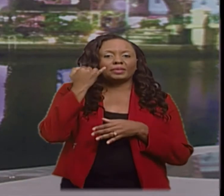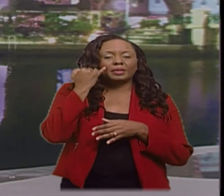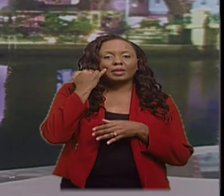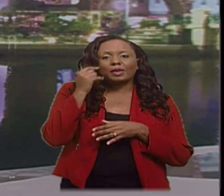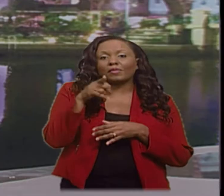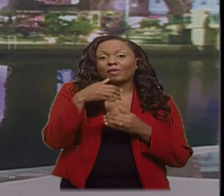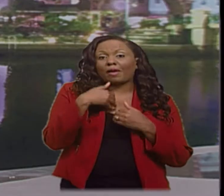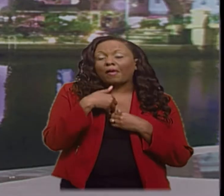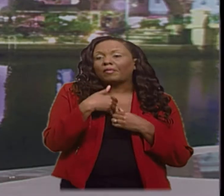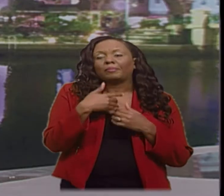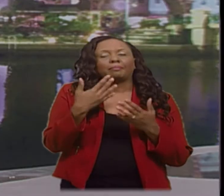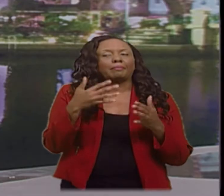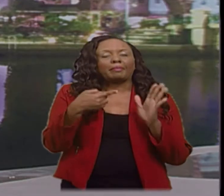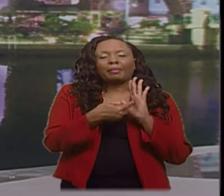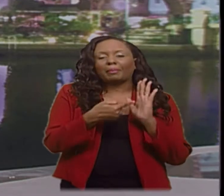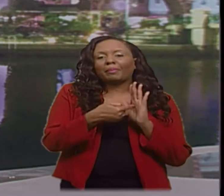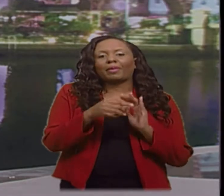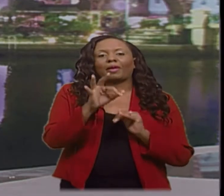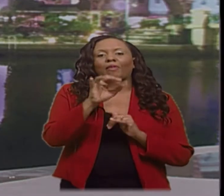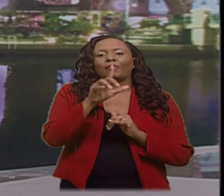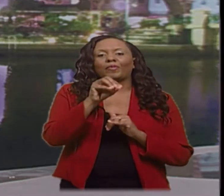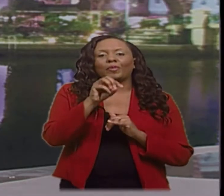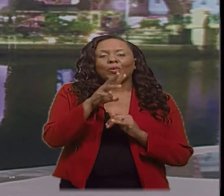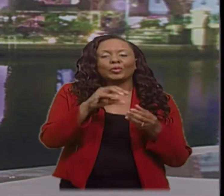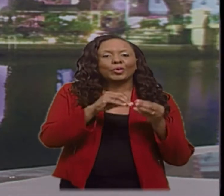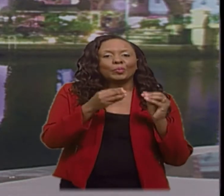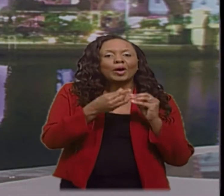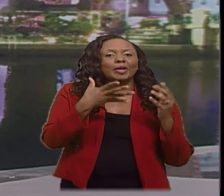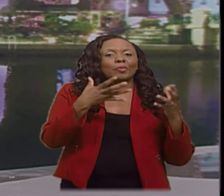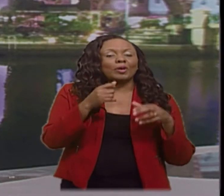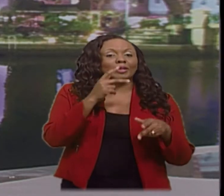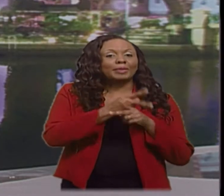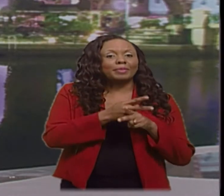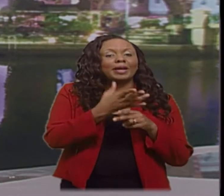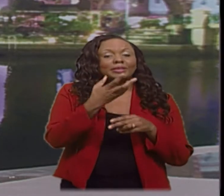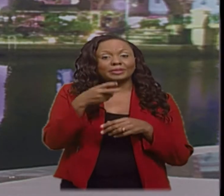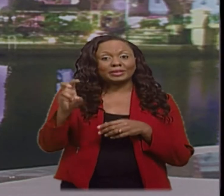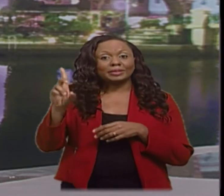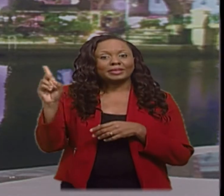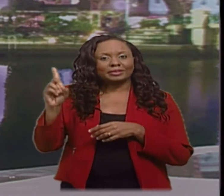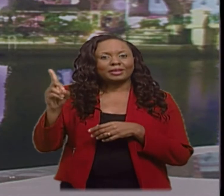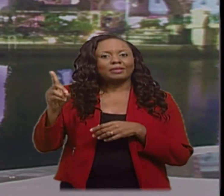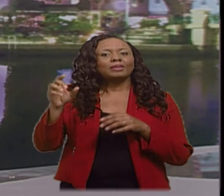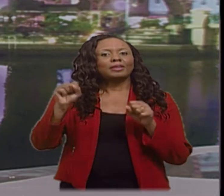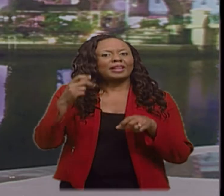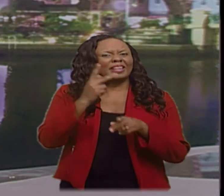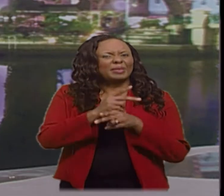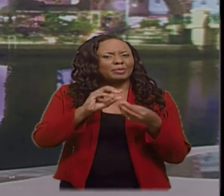an update during the second reading of the Telecommunications Amendment Bill